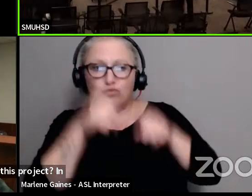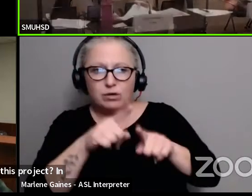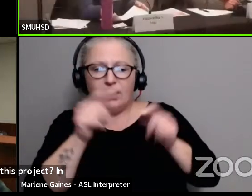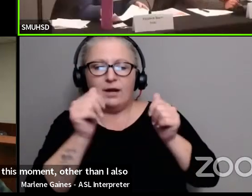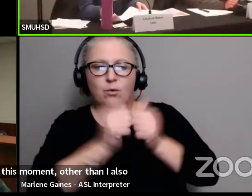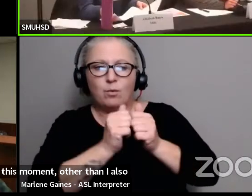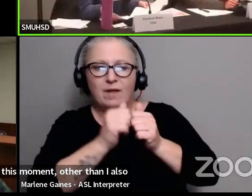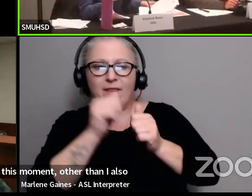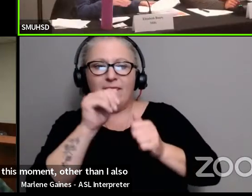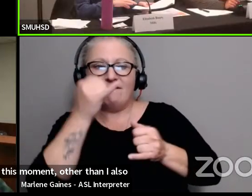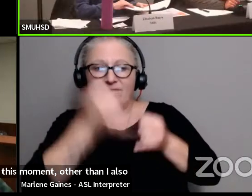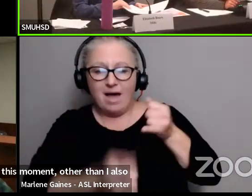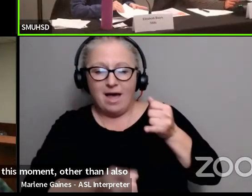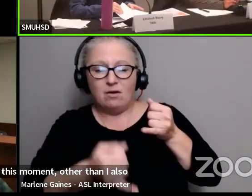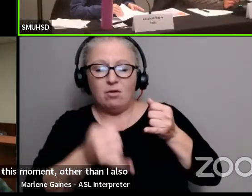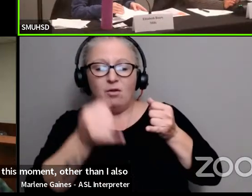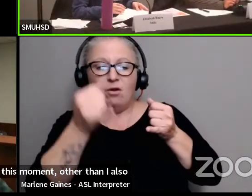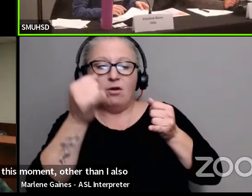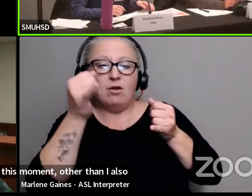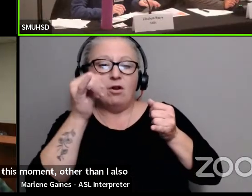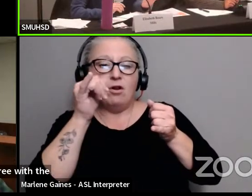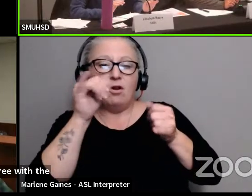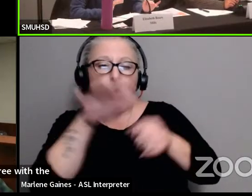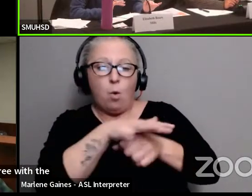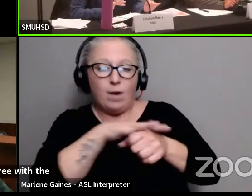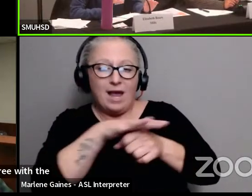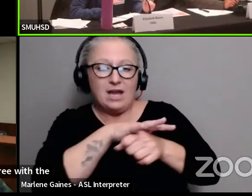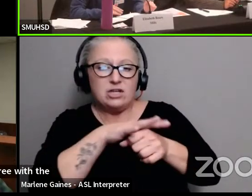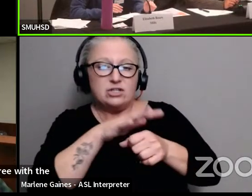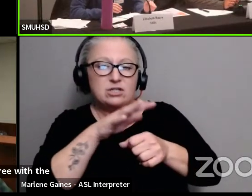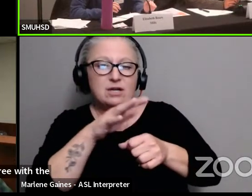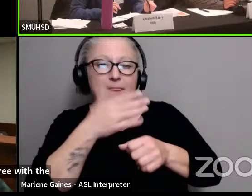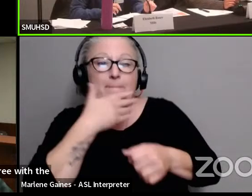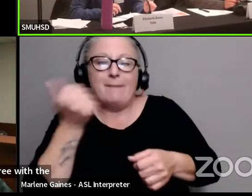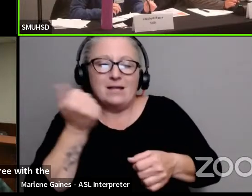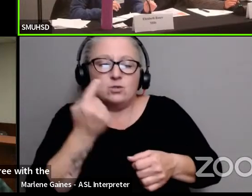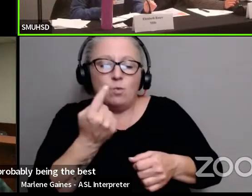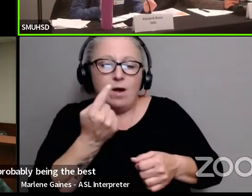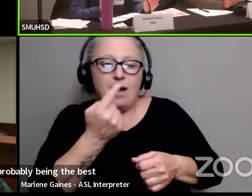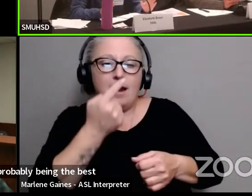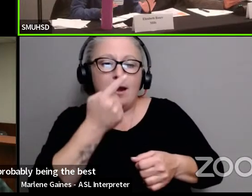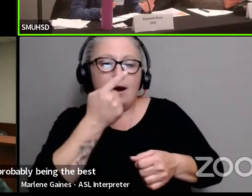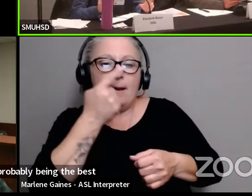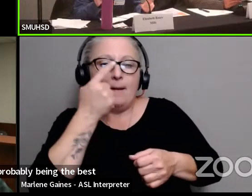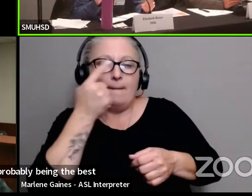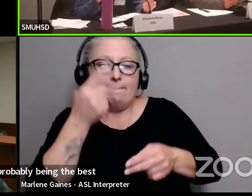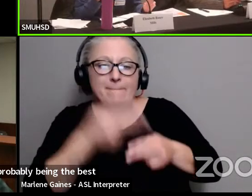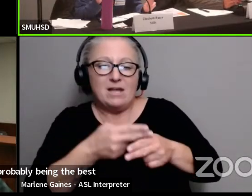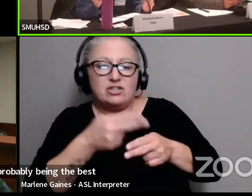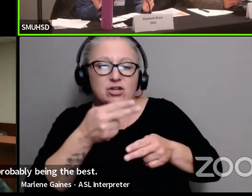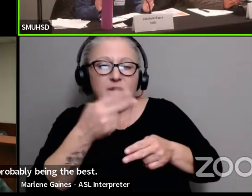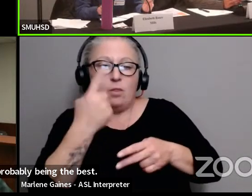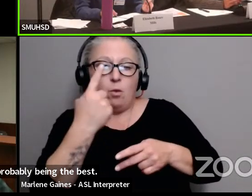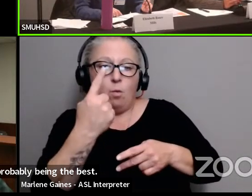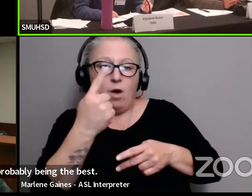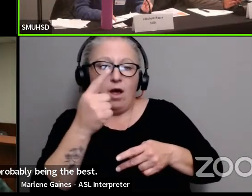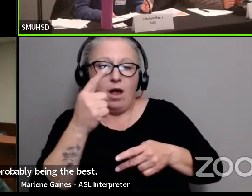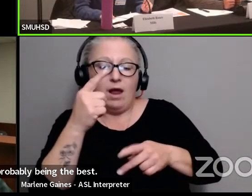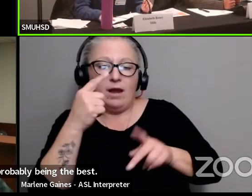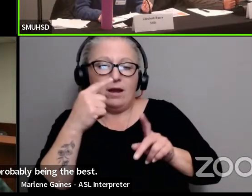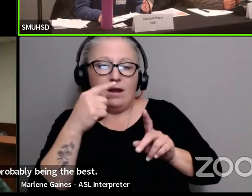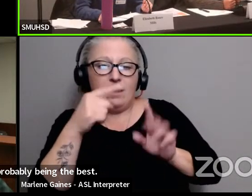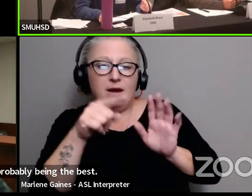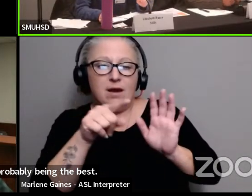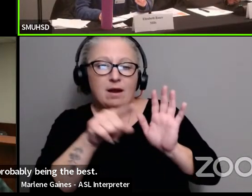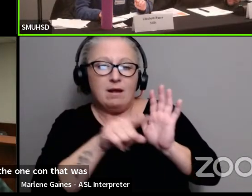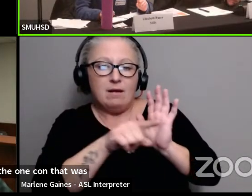the final location probably being the best. Mentioning the one con that was